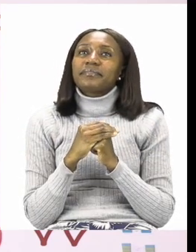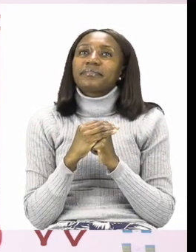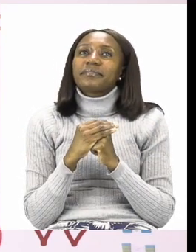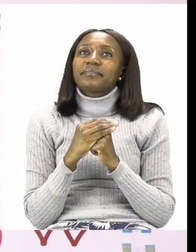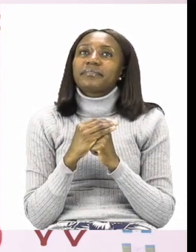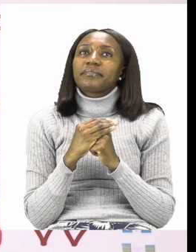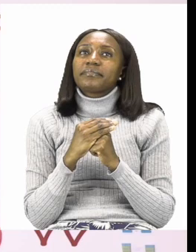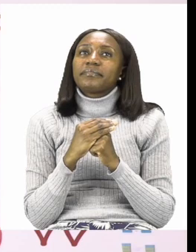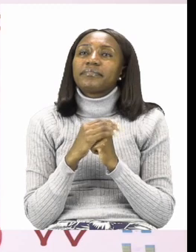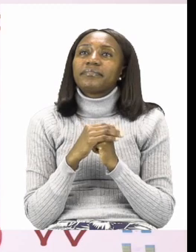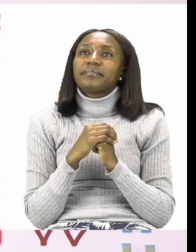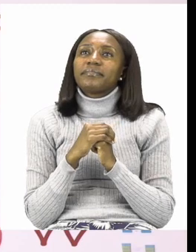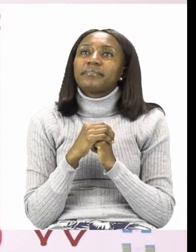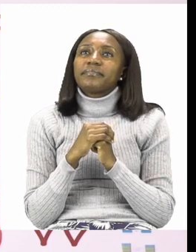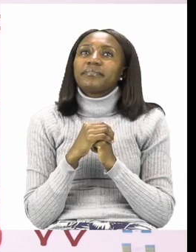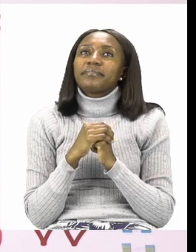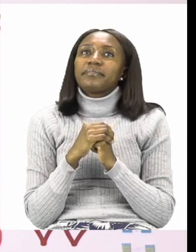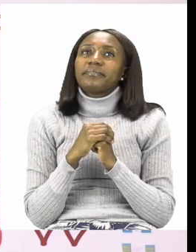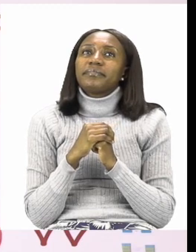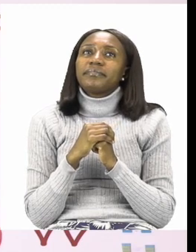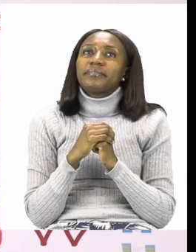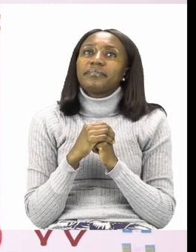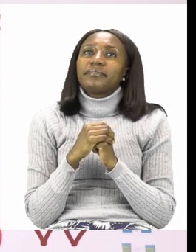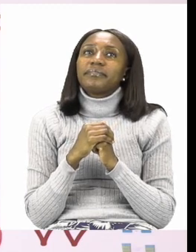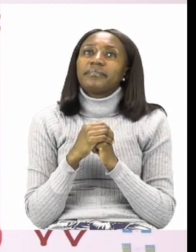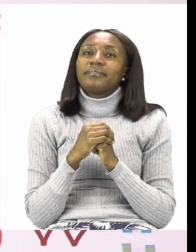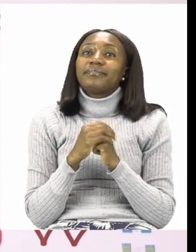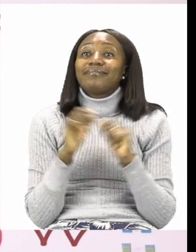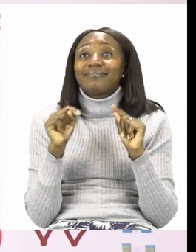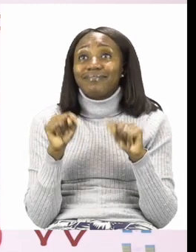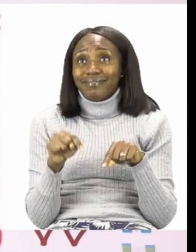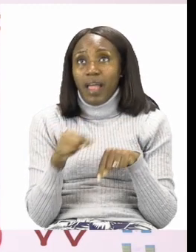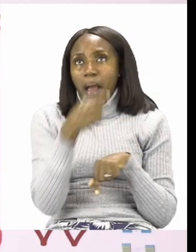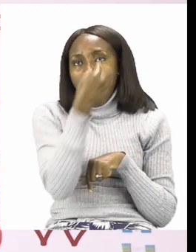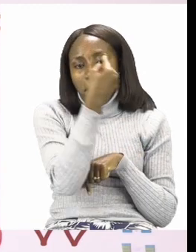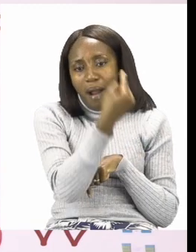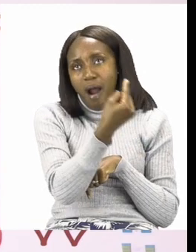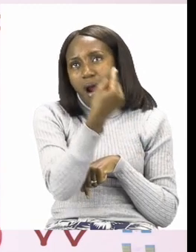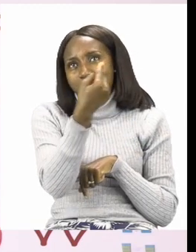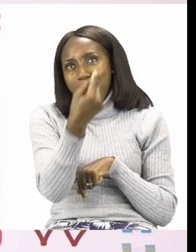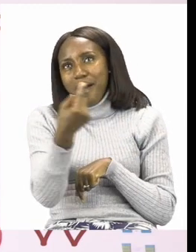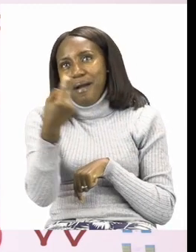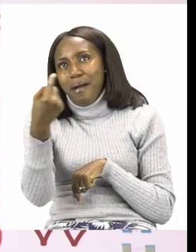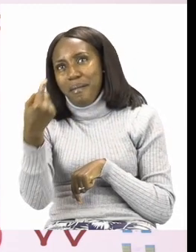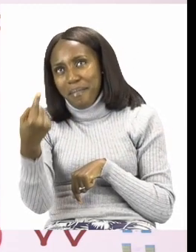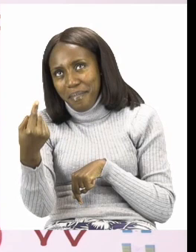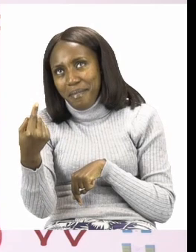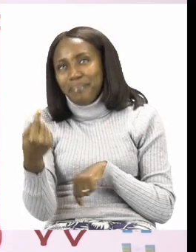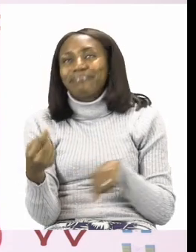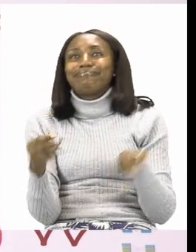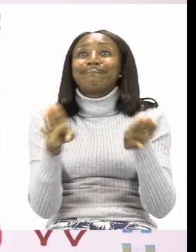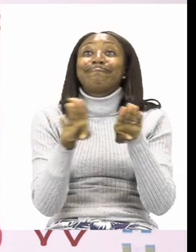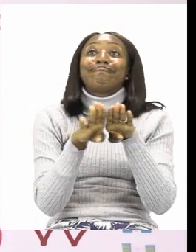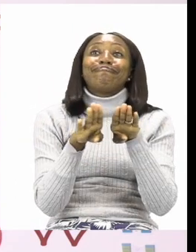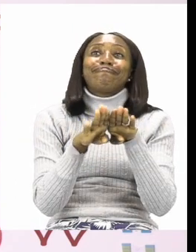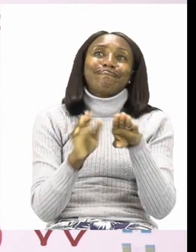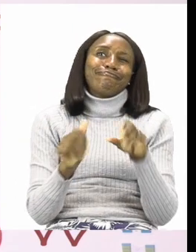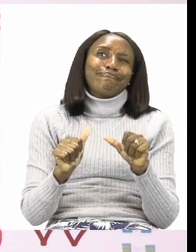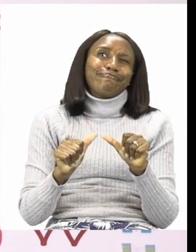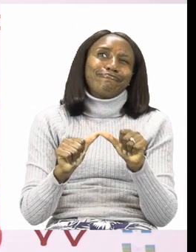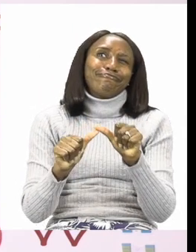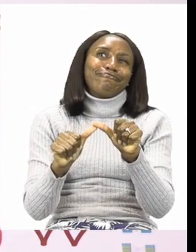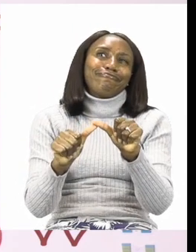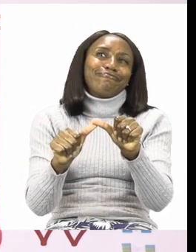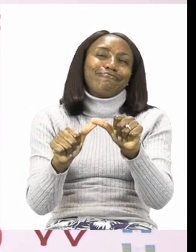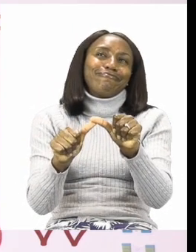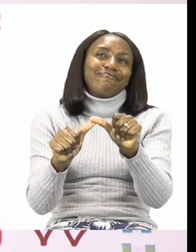in my sentence. So now, boys and girls, I want you to go ahead and take all the